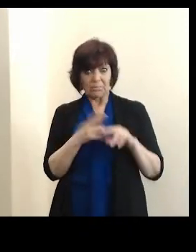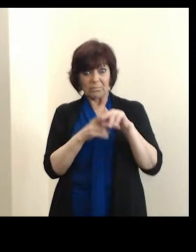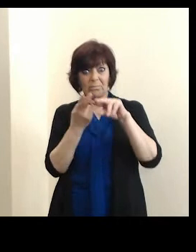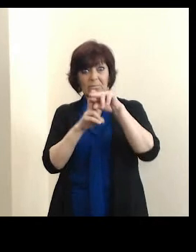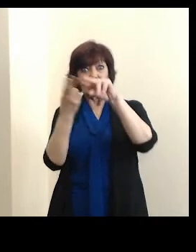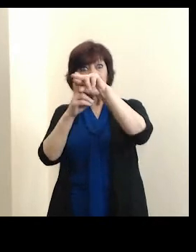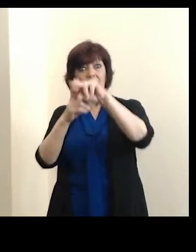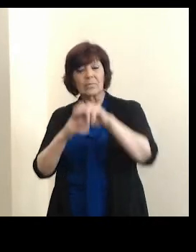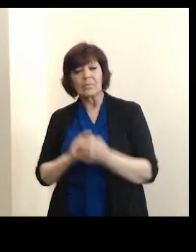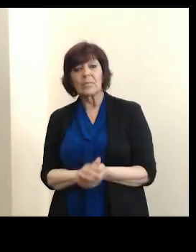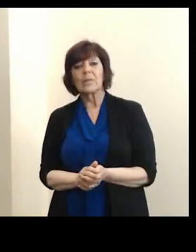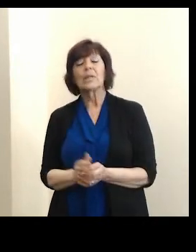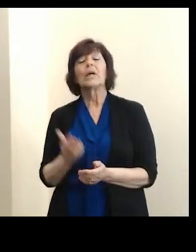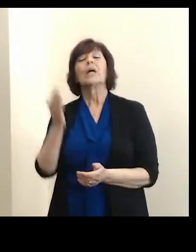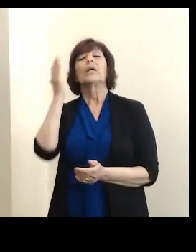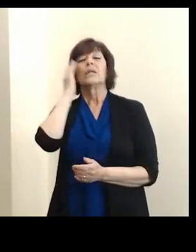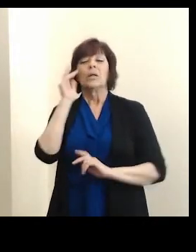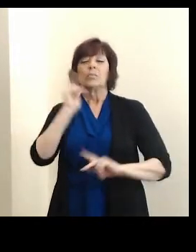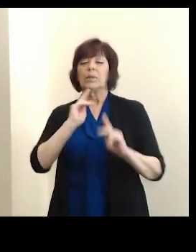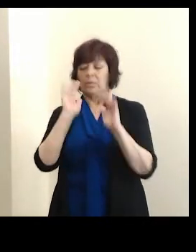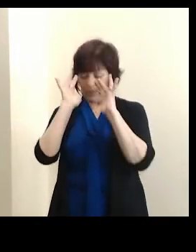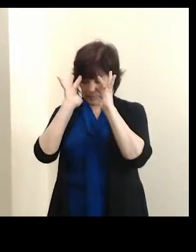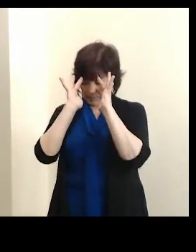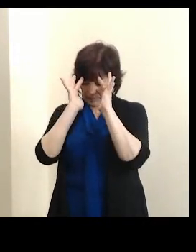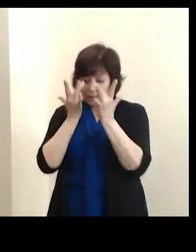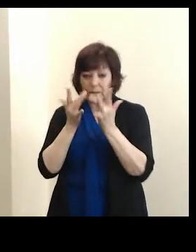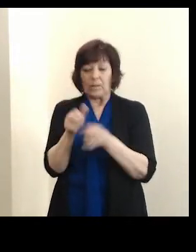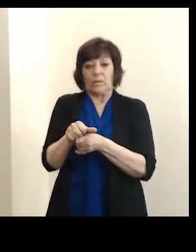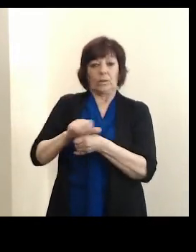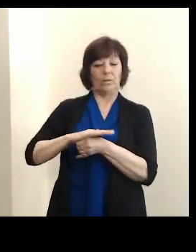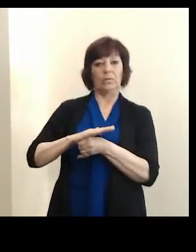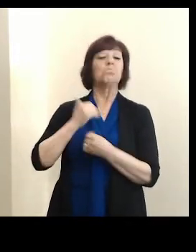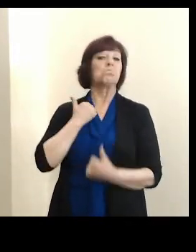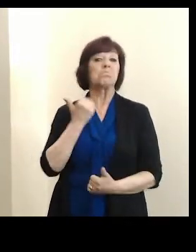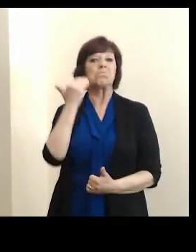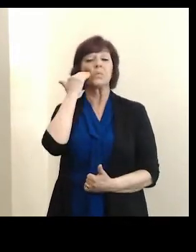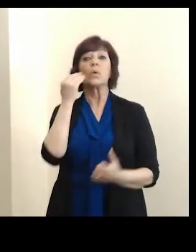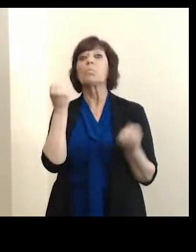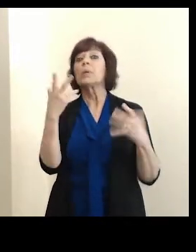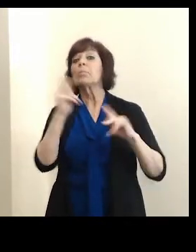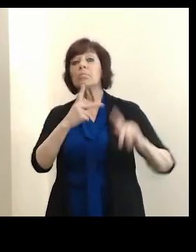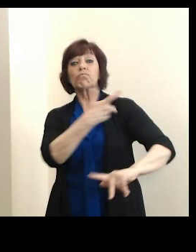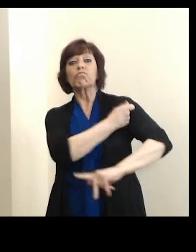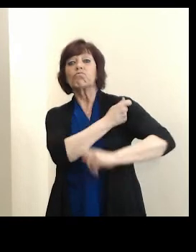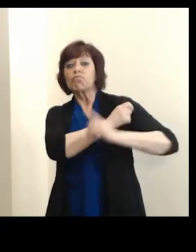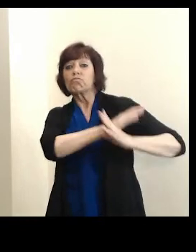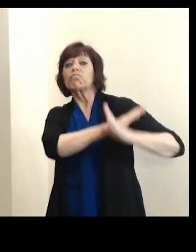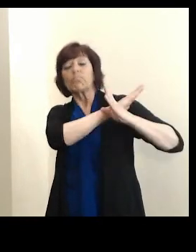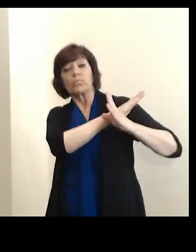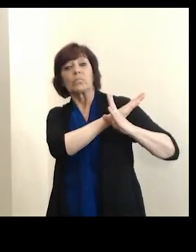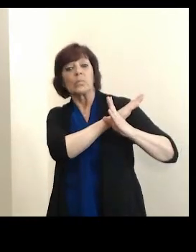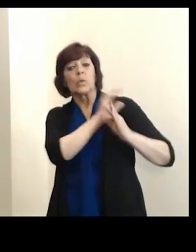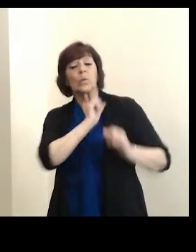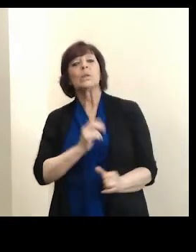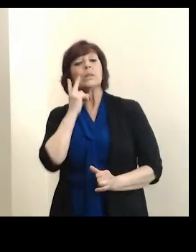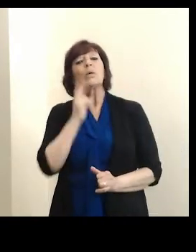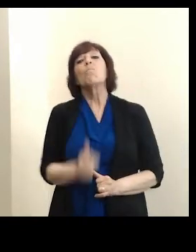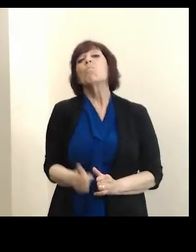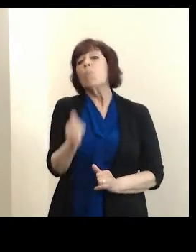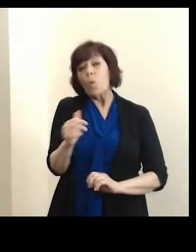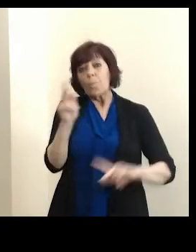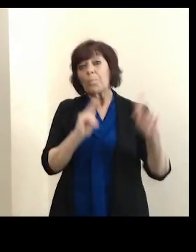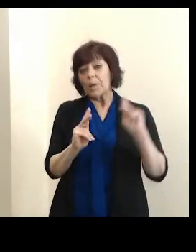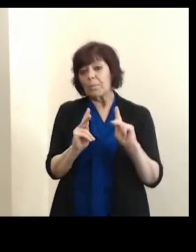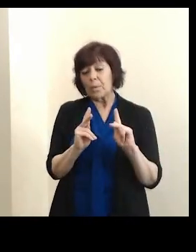up. I know people are sick and tired of COVID. I know a lot of people have been vaccinated. We're seeing cases primarily among individuals